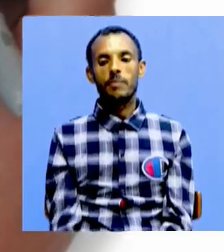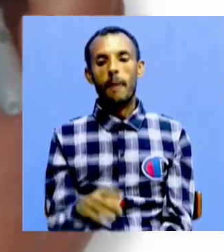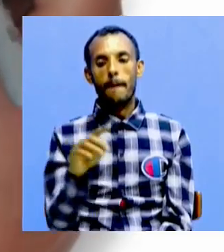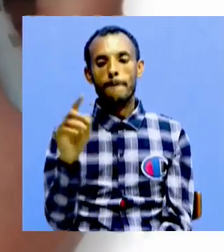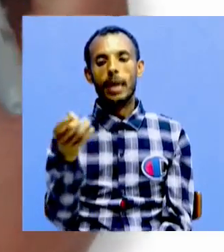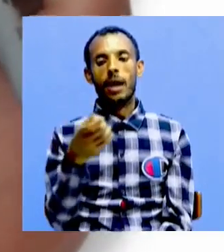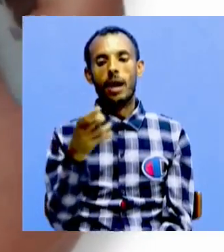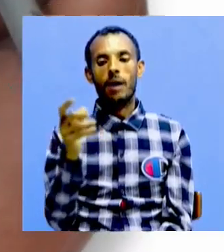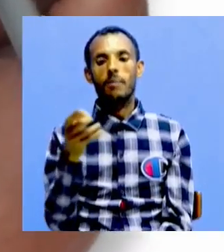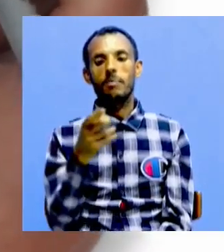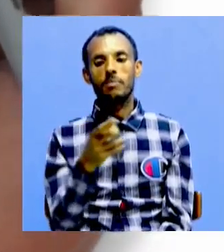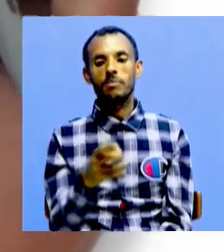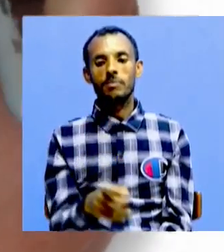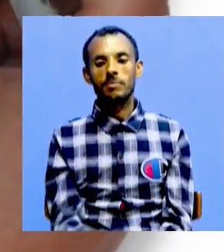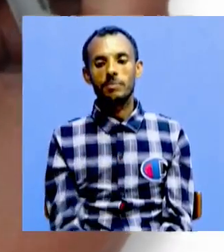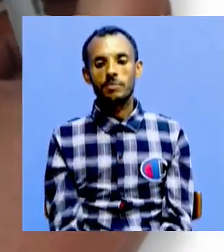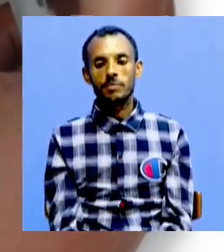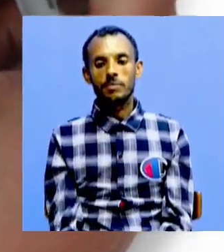angry.